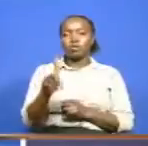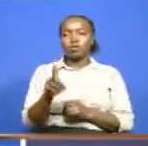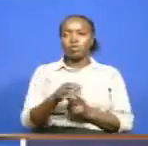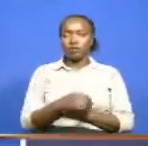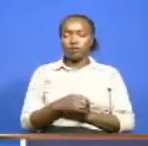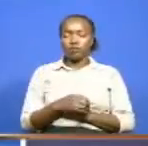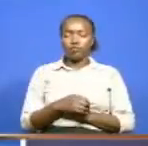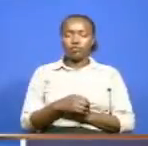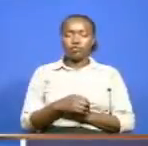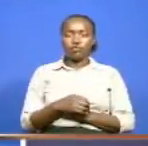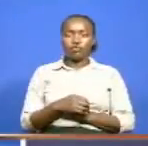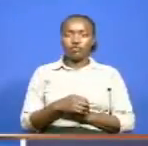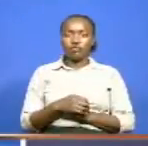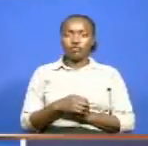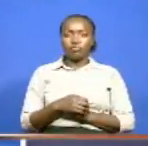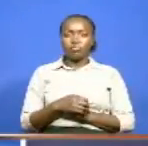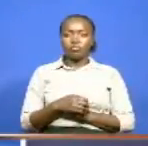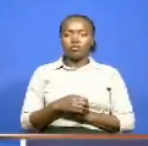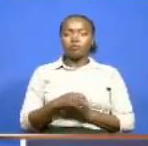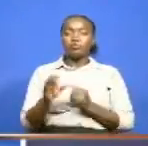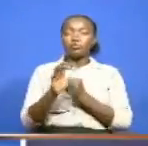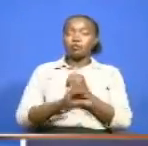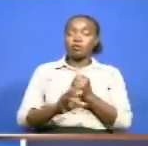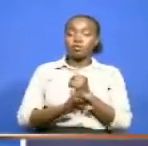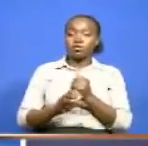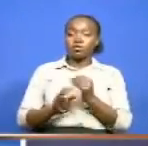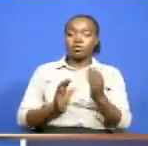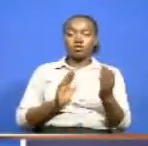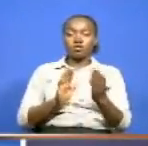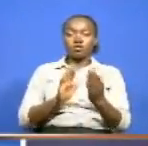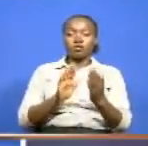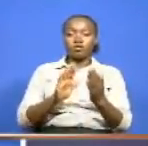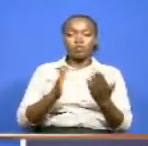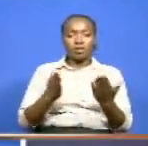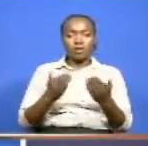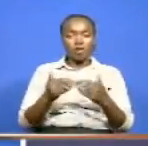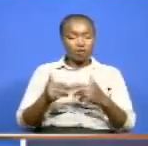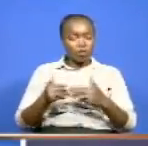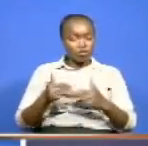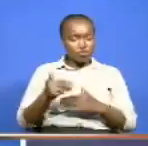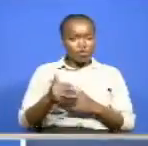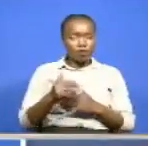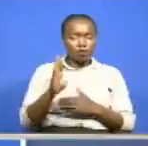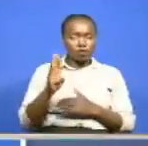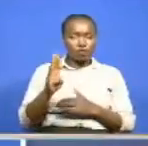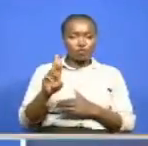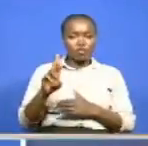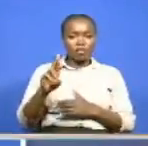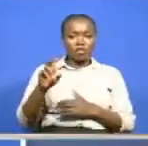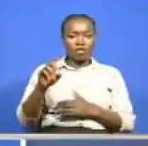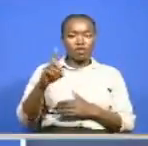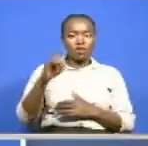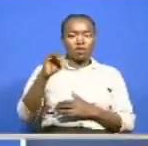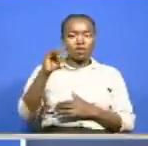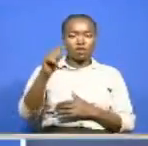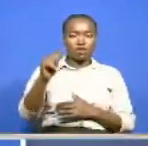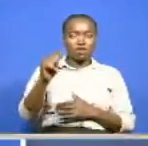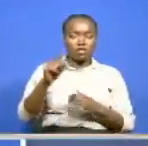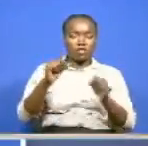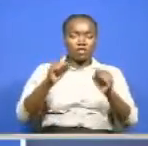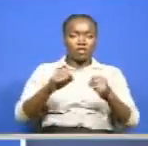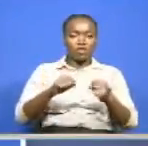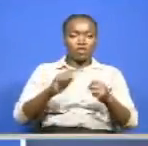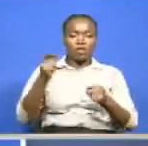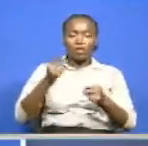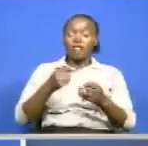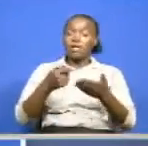United Kingdom is also approaching a number of countries, Kenya included, for a post-Brexit trade deal. As it is, though Kenya has